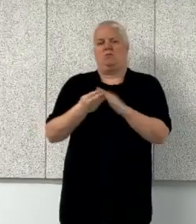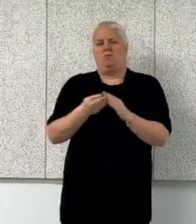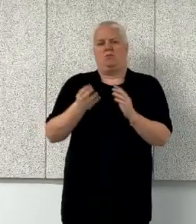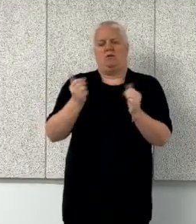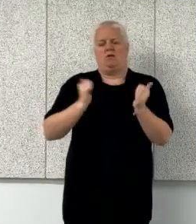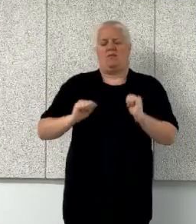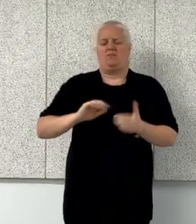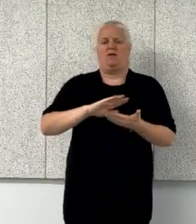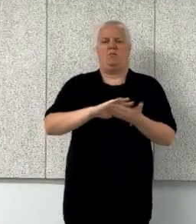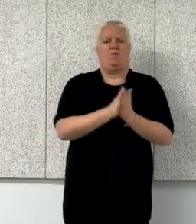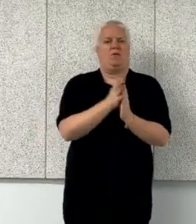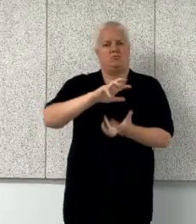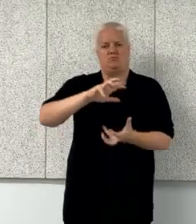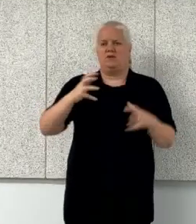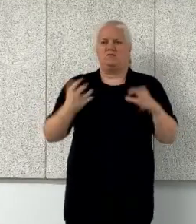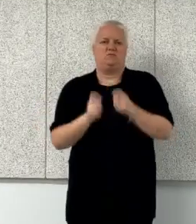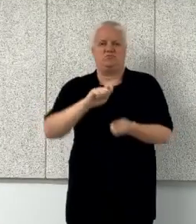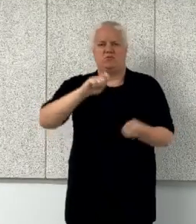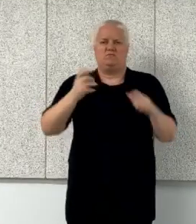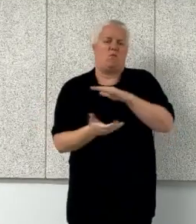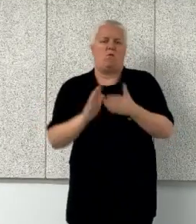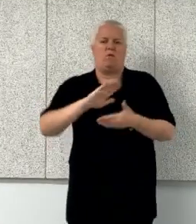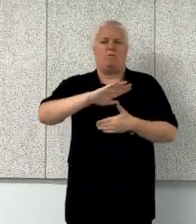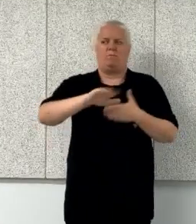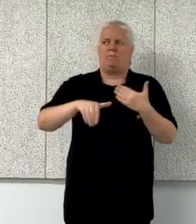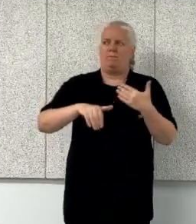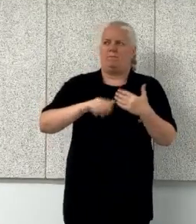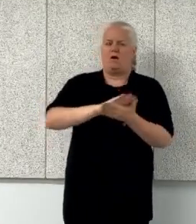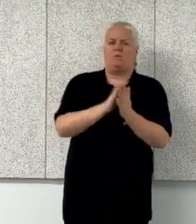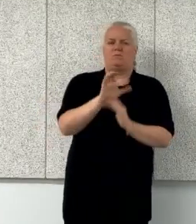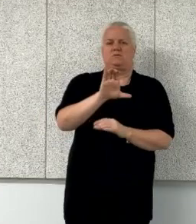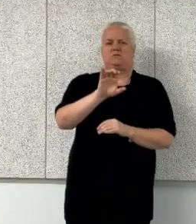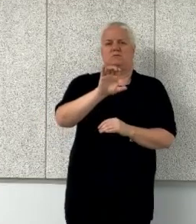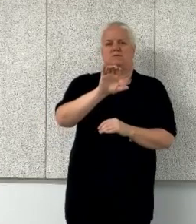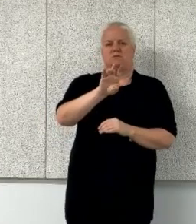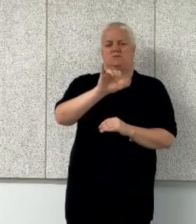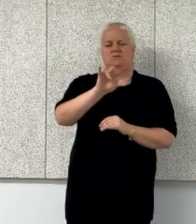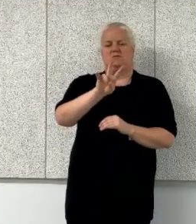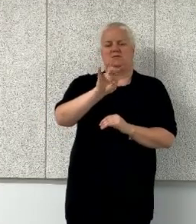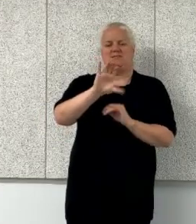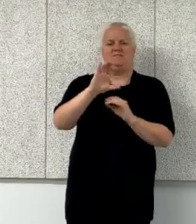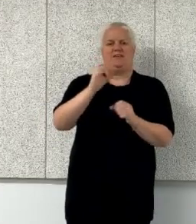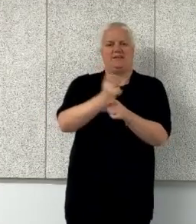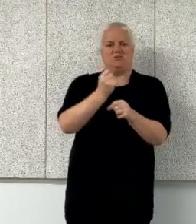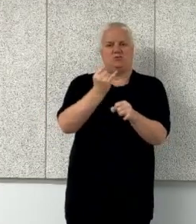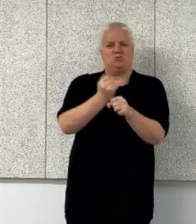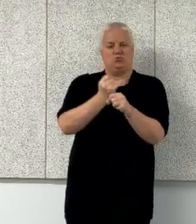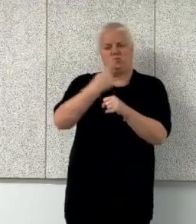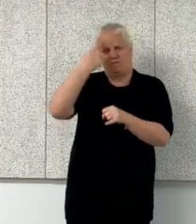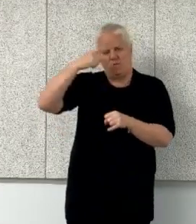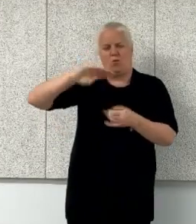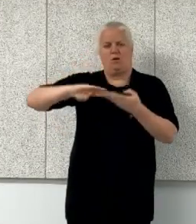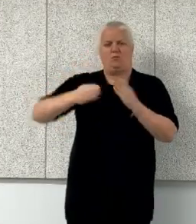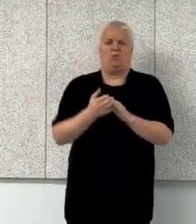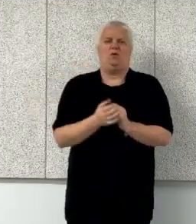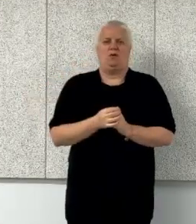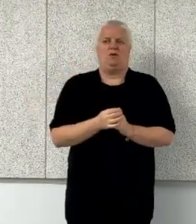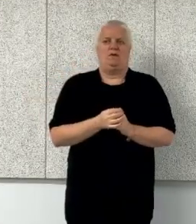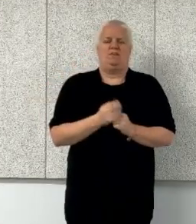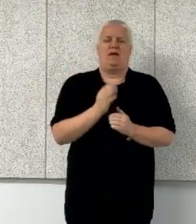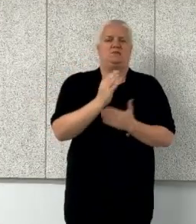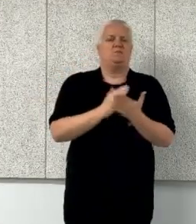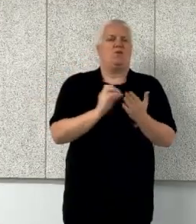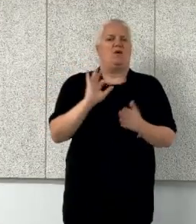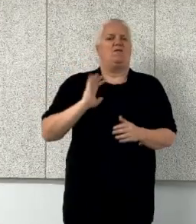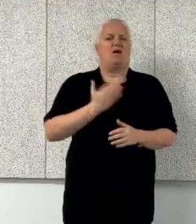civic institutions that can support all activity within a community, I think is part of the values-driven efforts that we're seeing